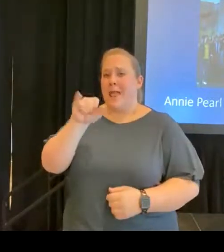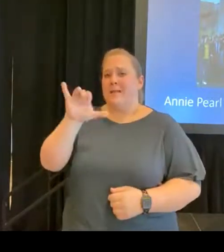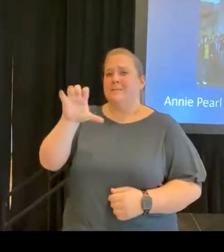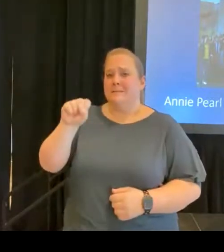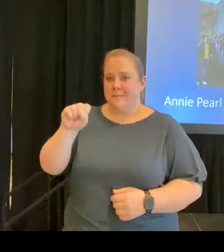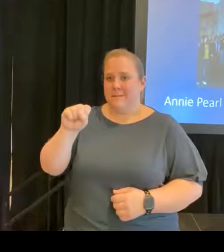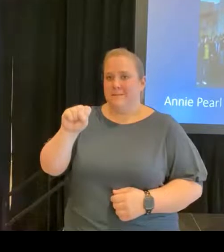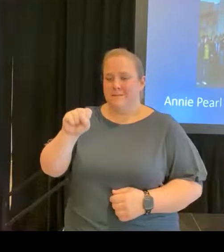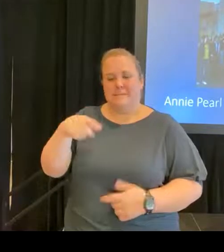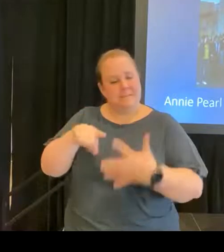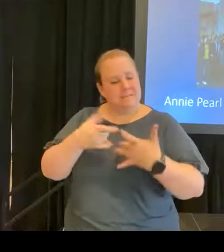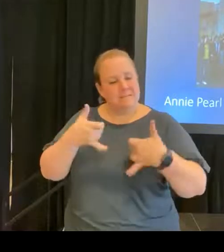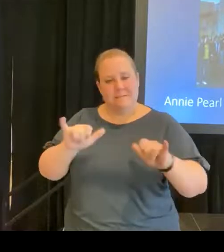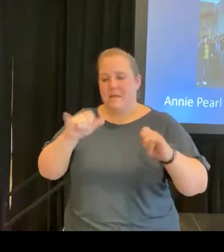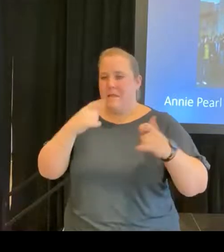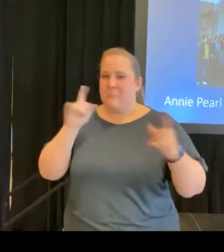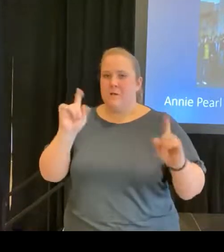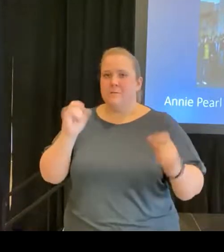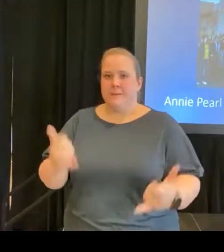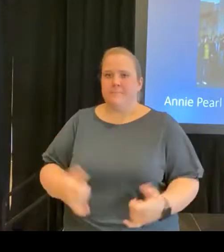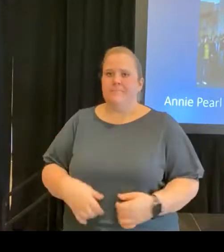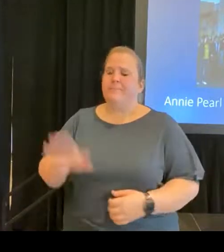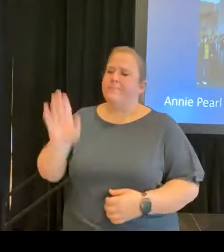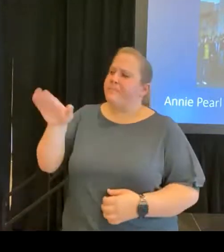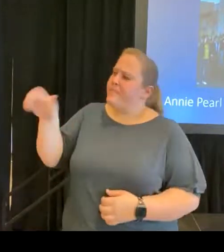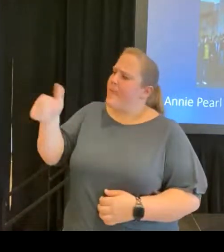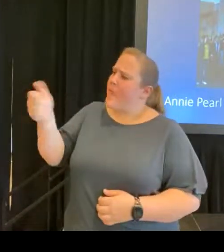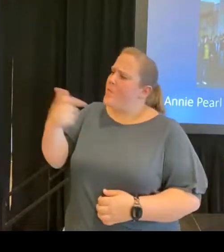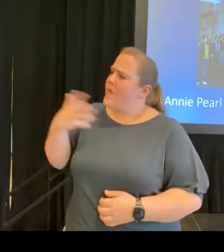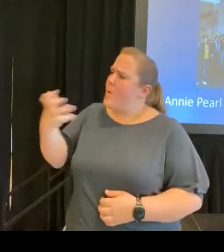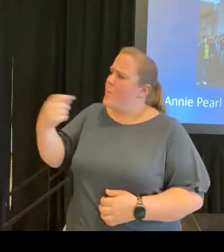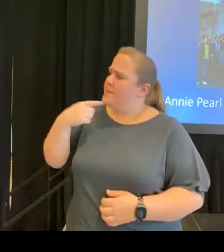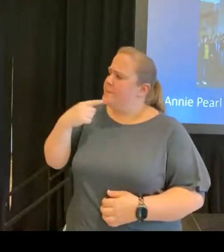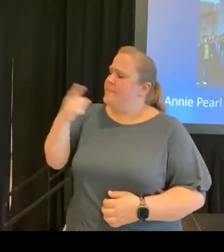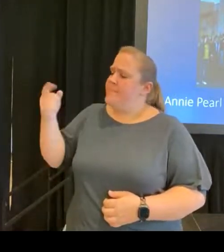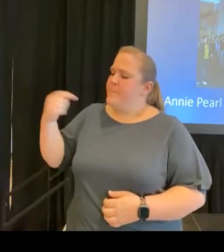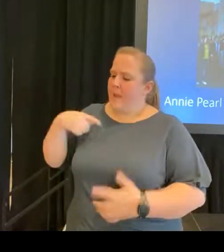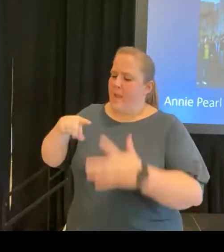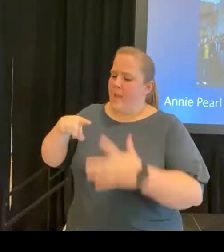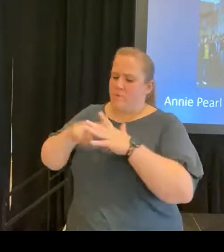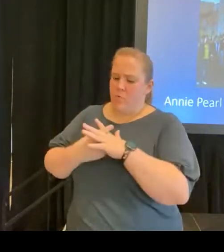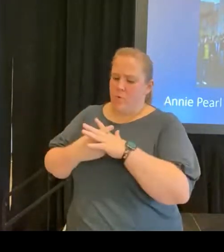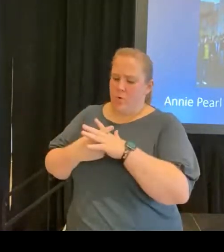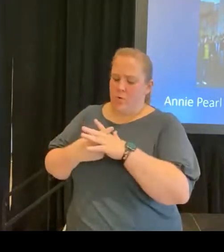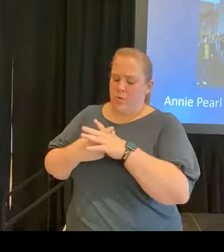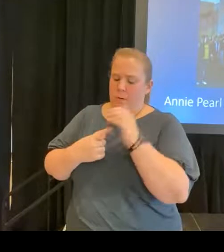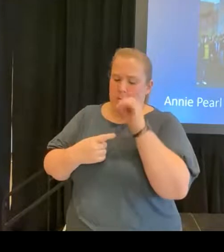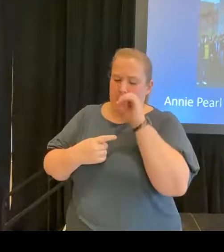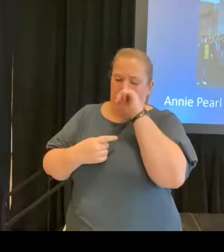today. Well, another thing I wanted to say was when I started